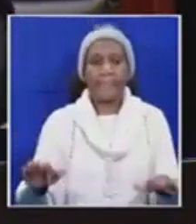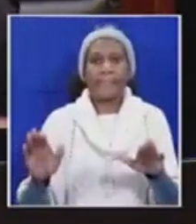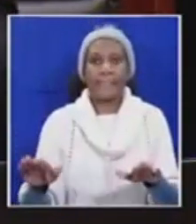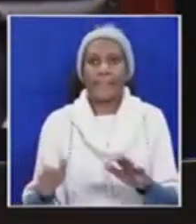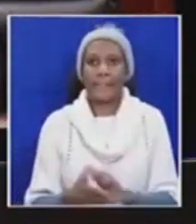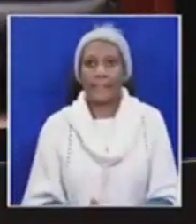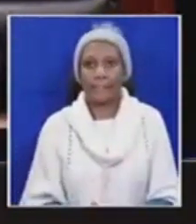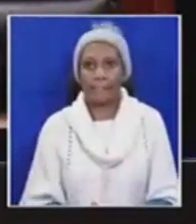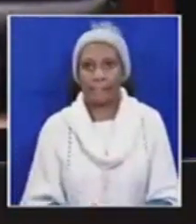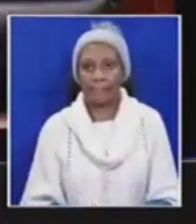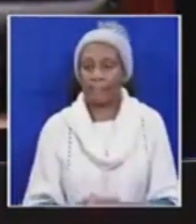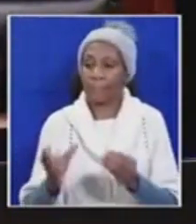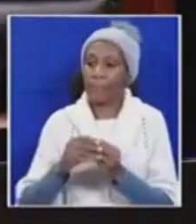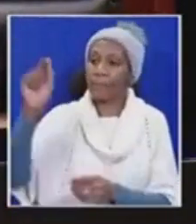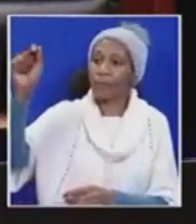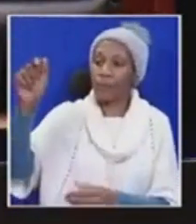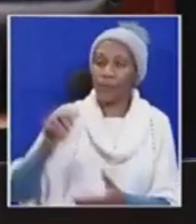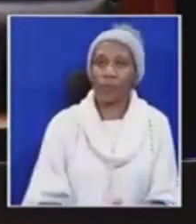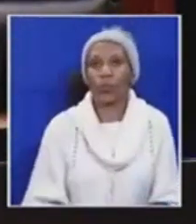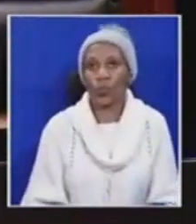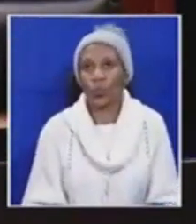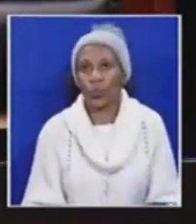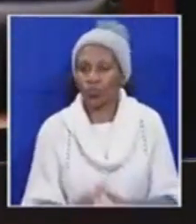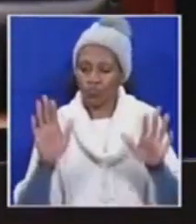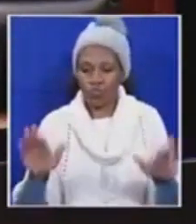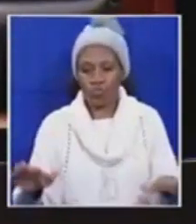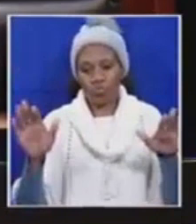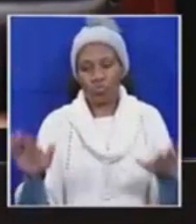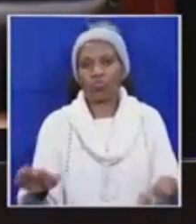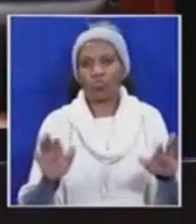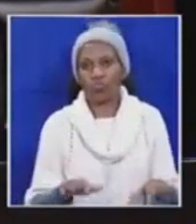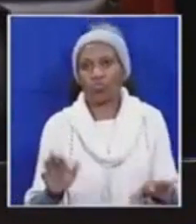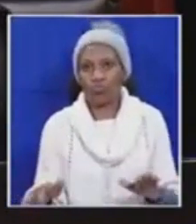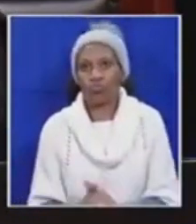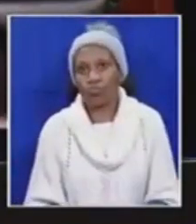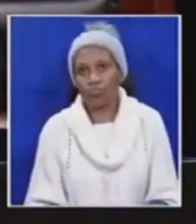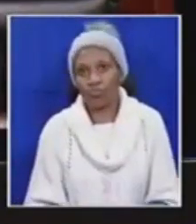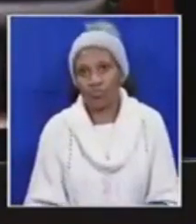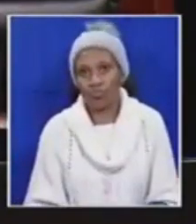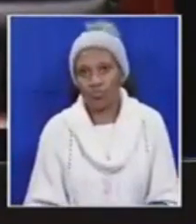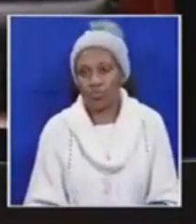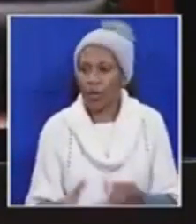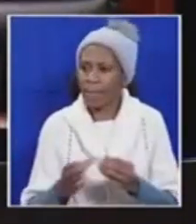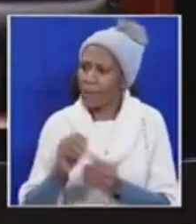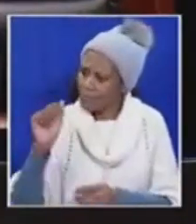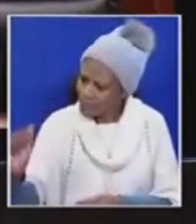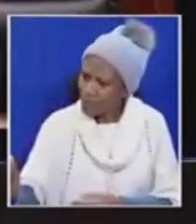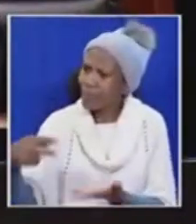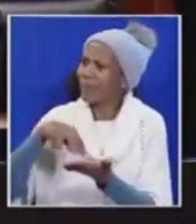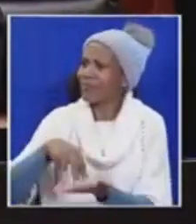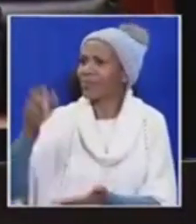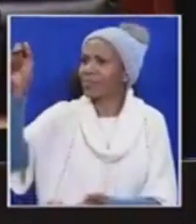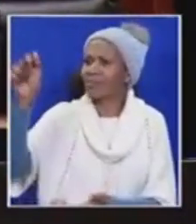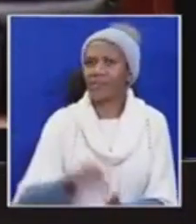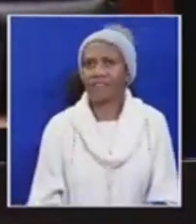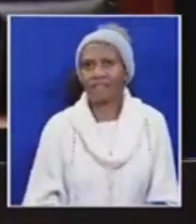Your member is on the floor. Chair. Order, Chair. Honourable Members. You've got your Chair. Member on the floor.